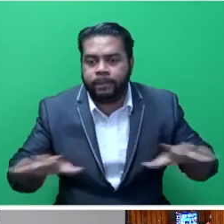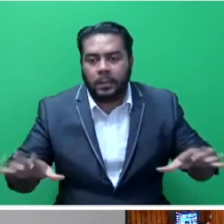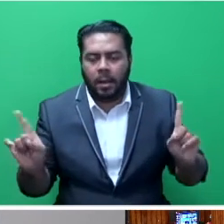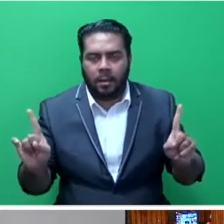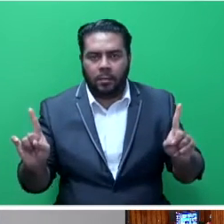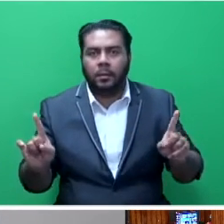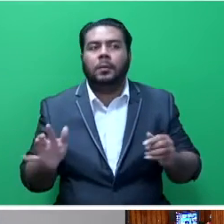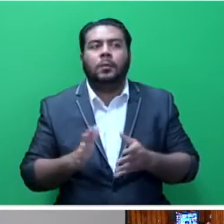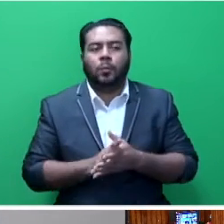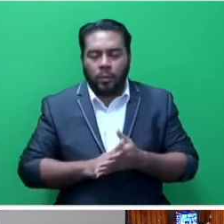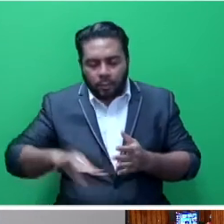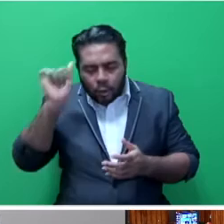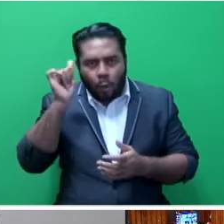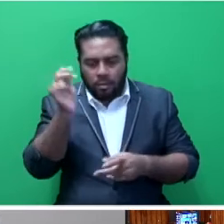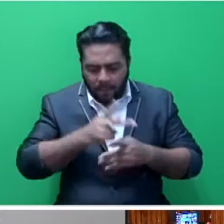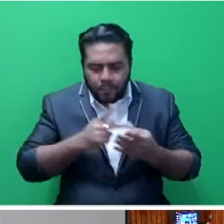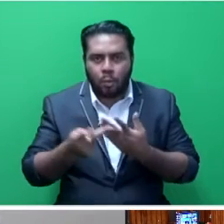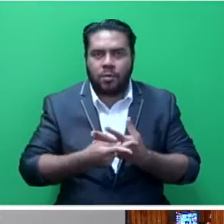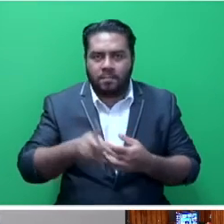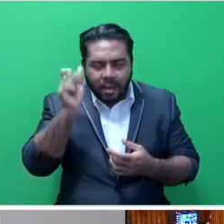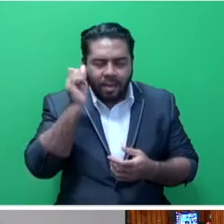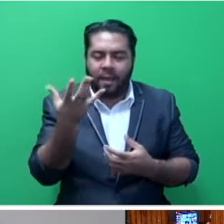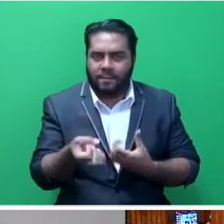know that the programs that are in place are working.